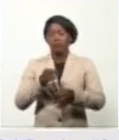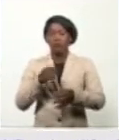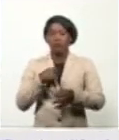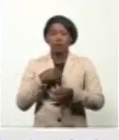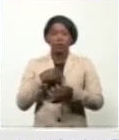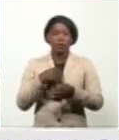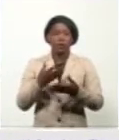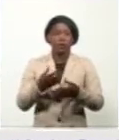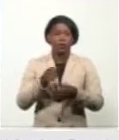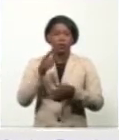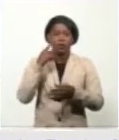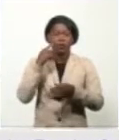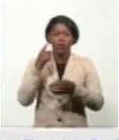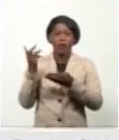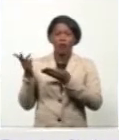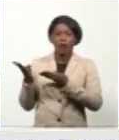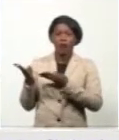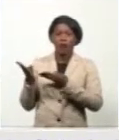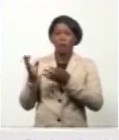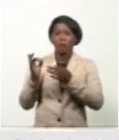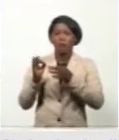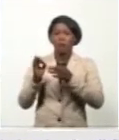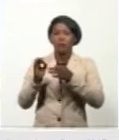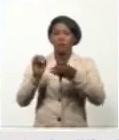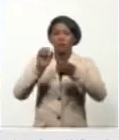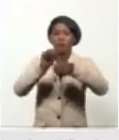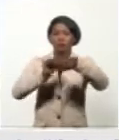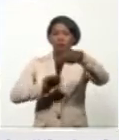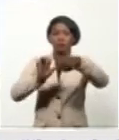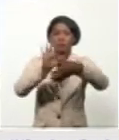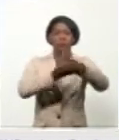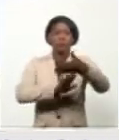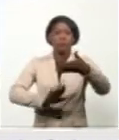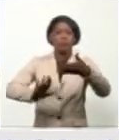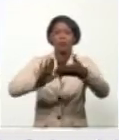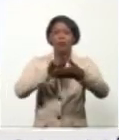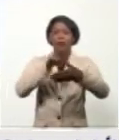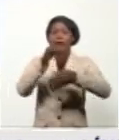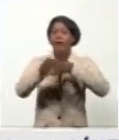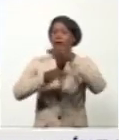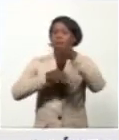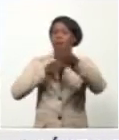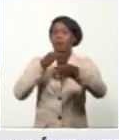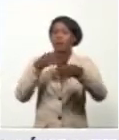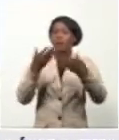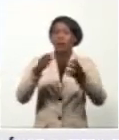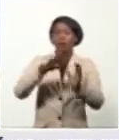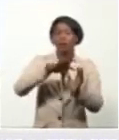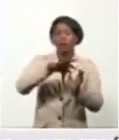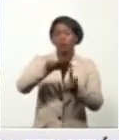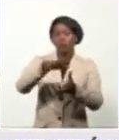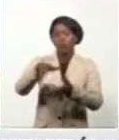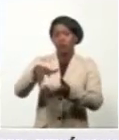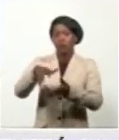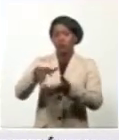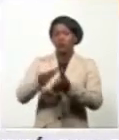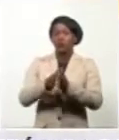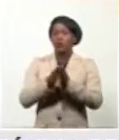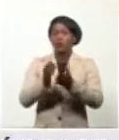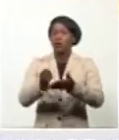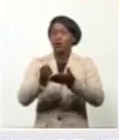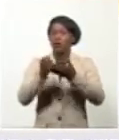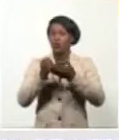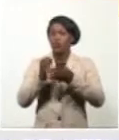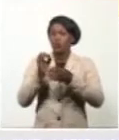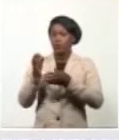In the region of the Americas, I was interested in having them put up a map that to illustrate the situation in the world. I don't